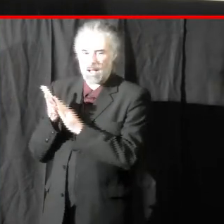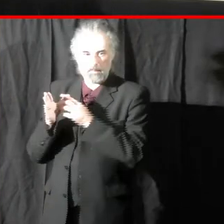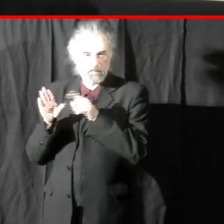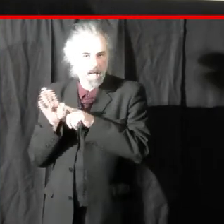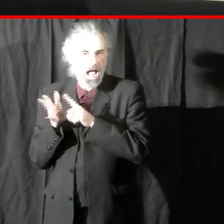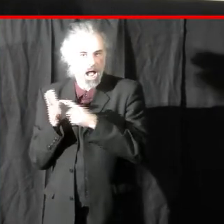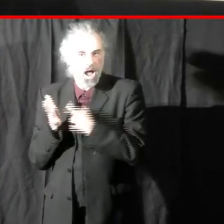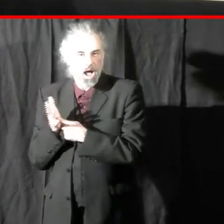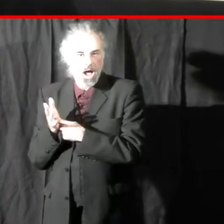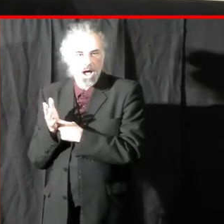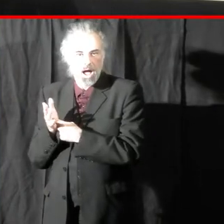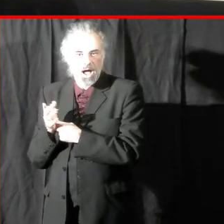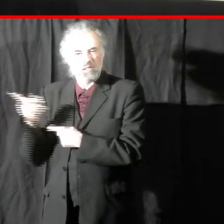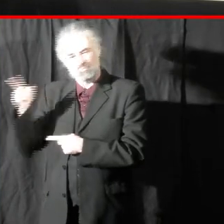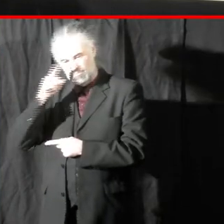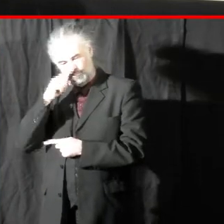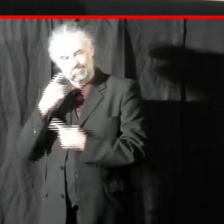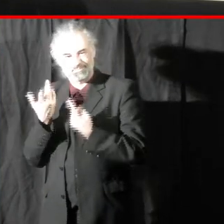and a townsperson.